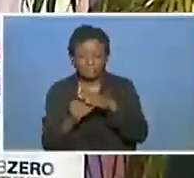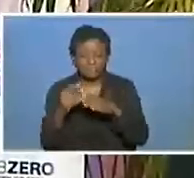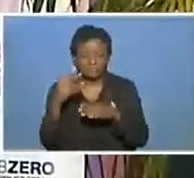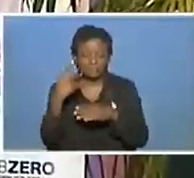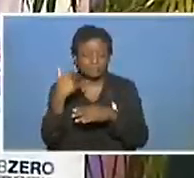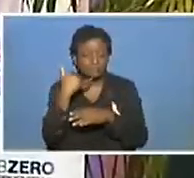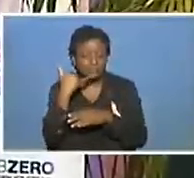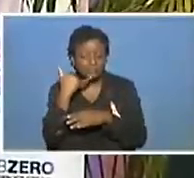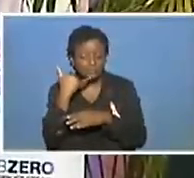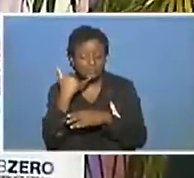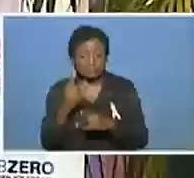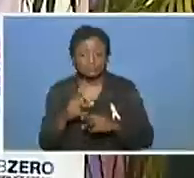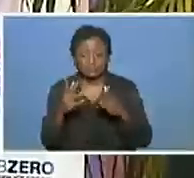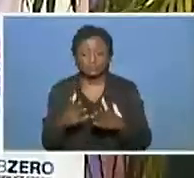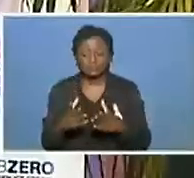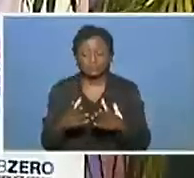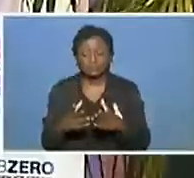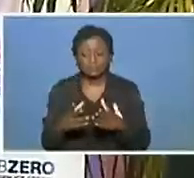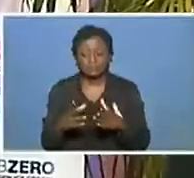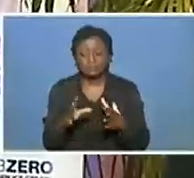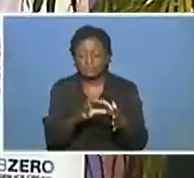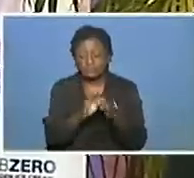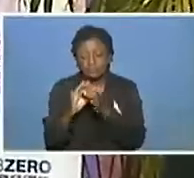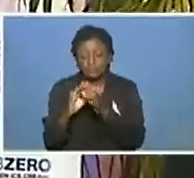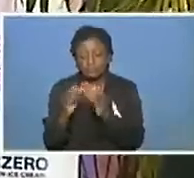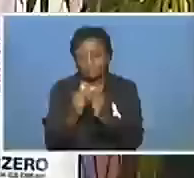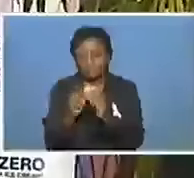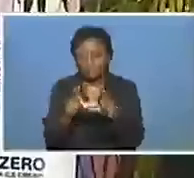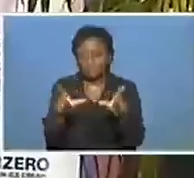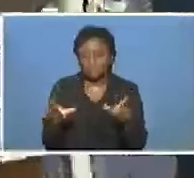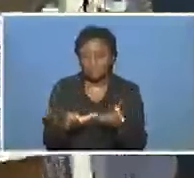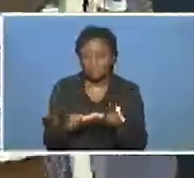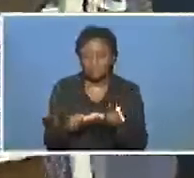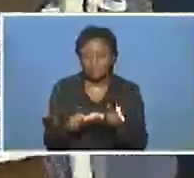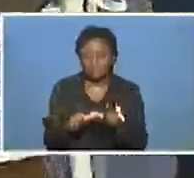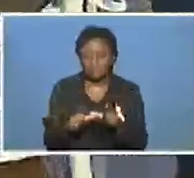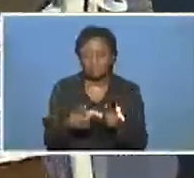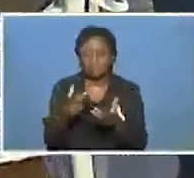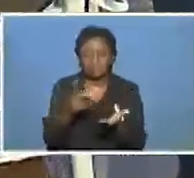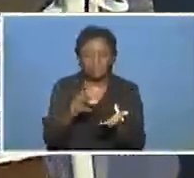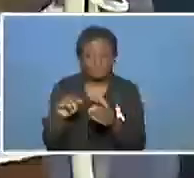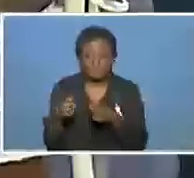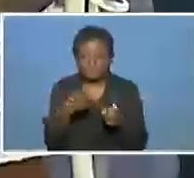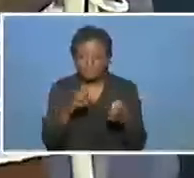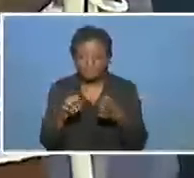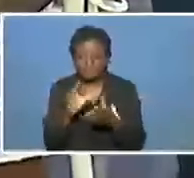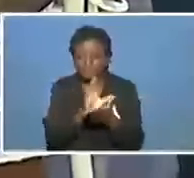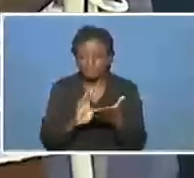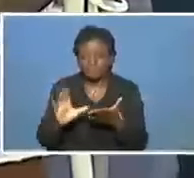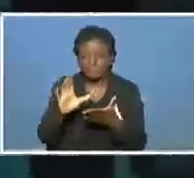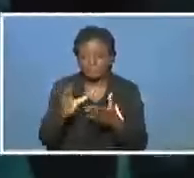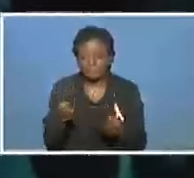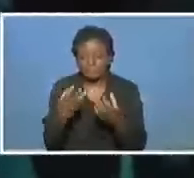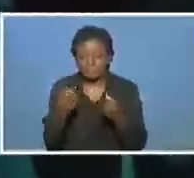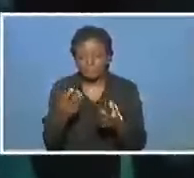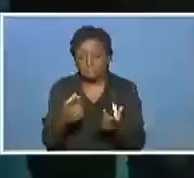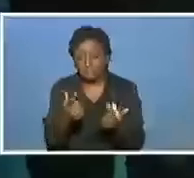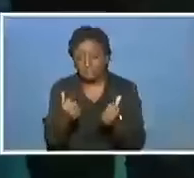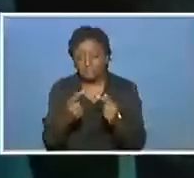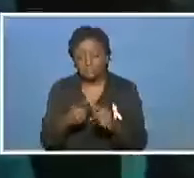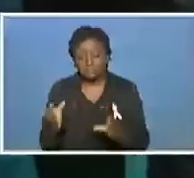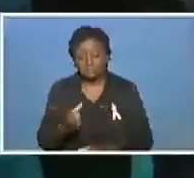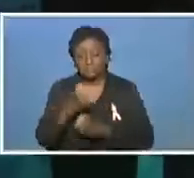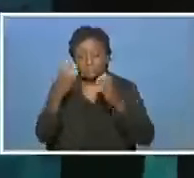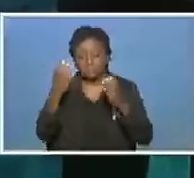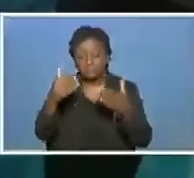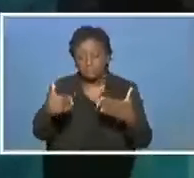cementing ties with a local leading entertainment center to expand its brand. Scores turning out to celebrate the new partnership between